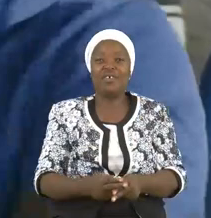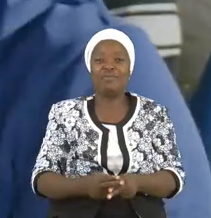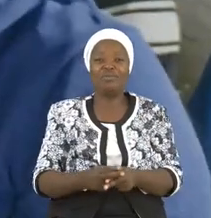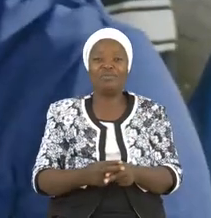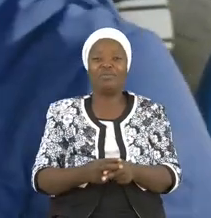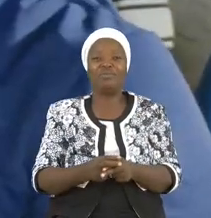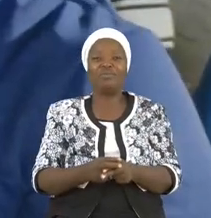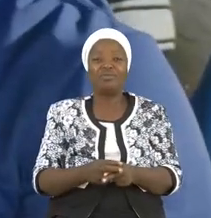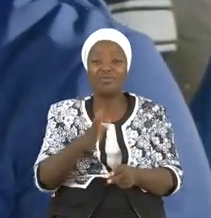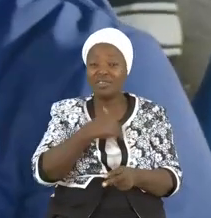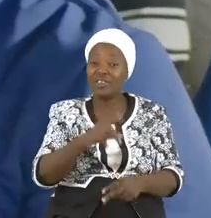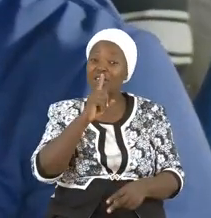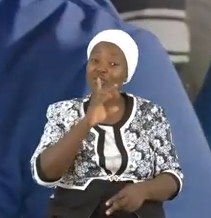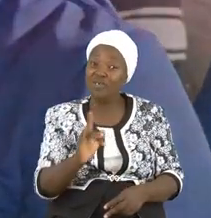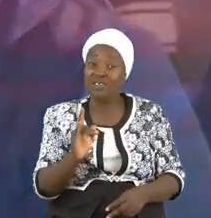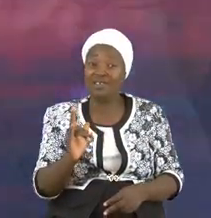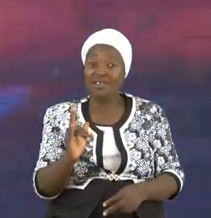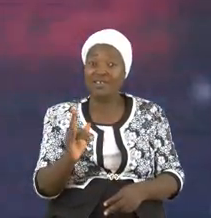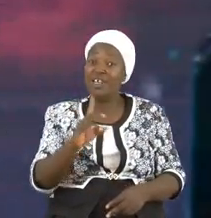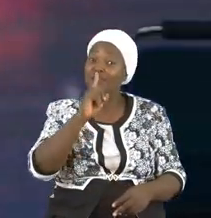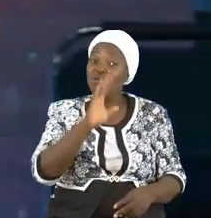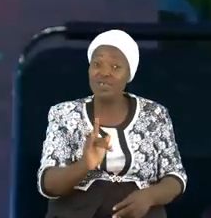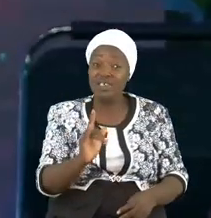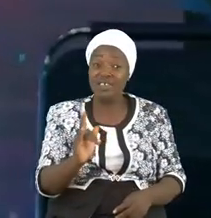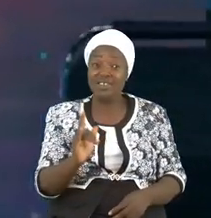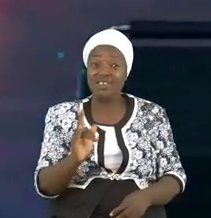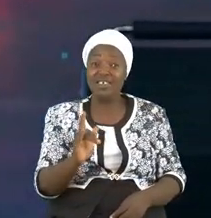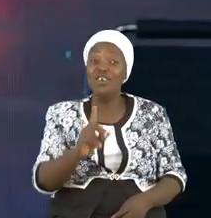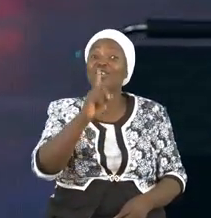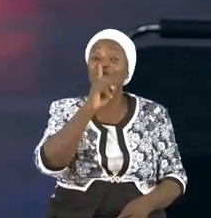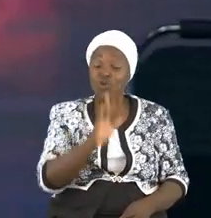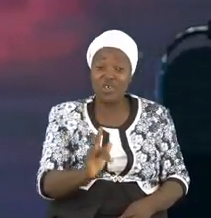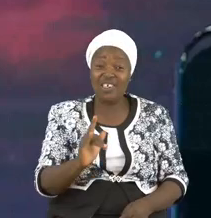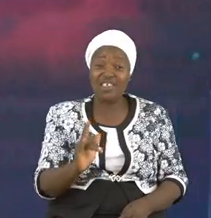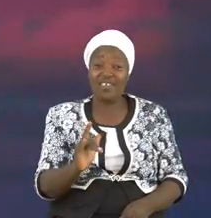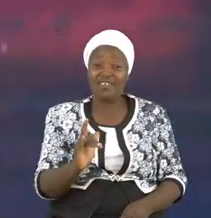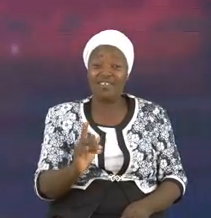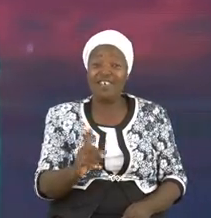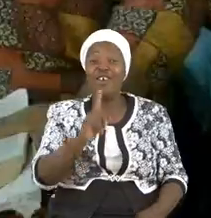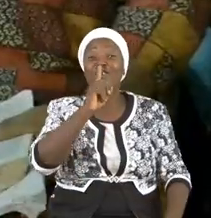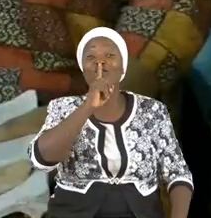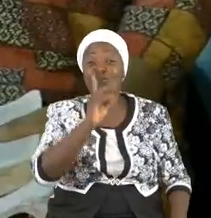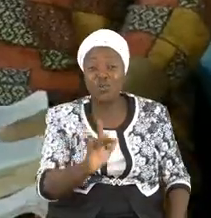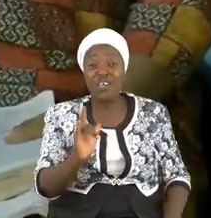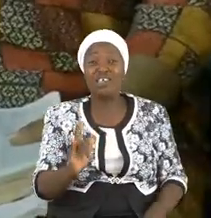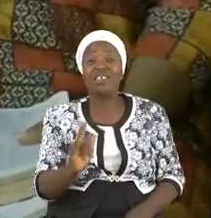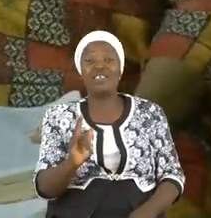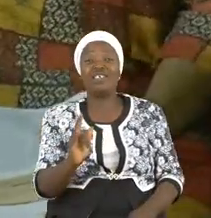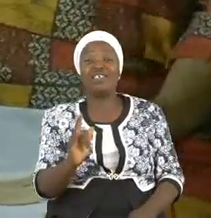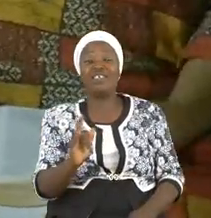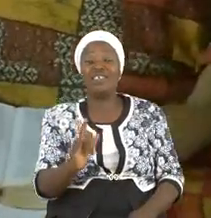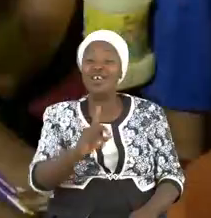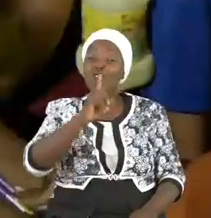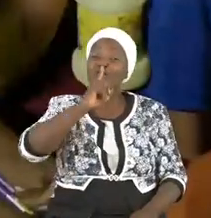surely, surely, surely, surely, surely,